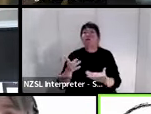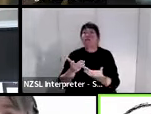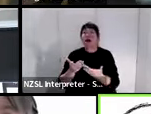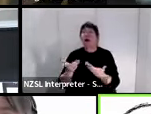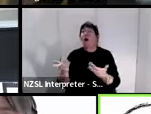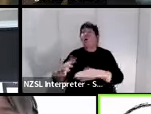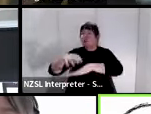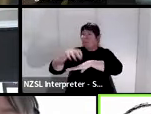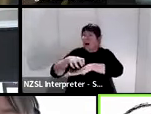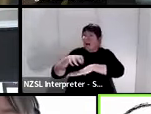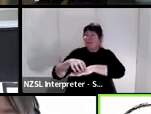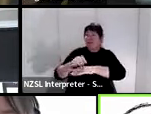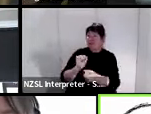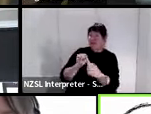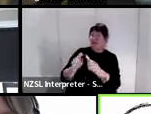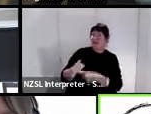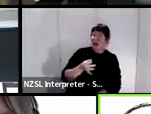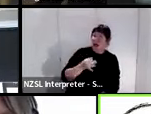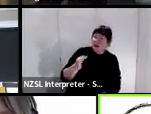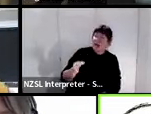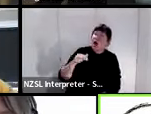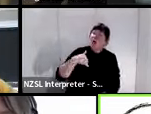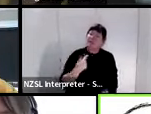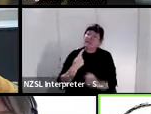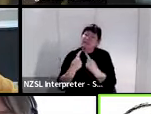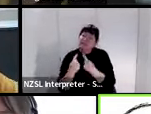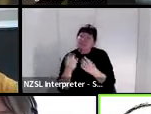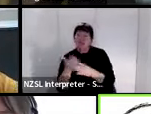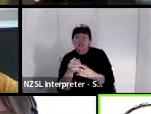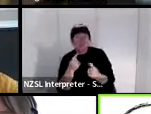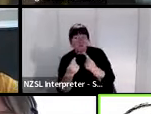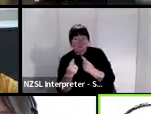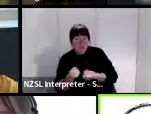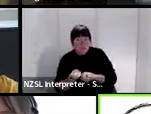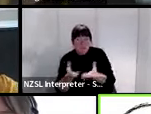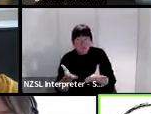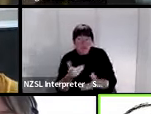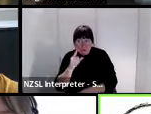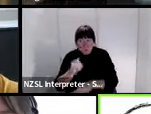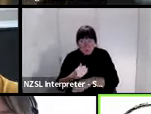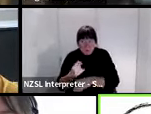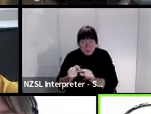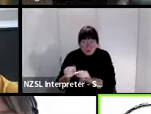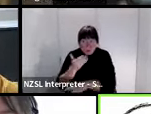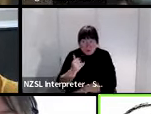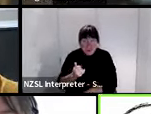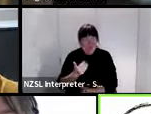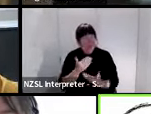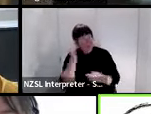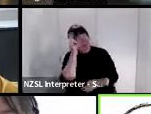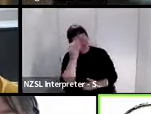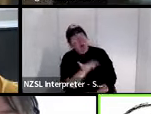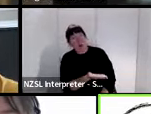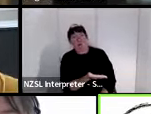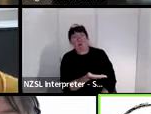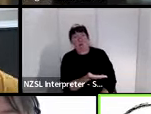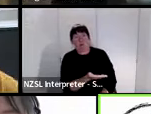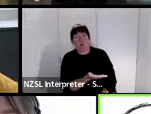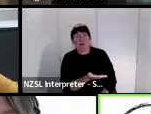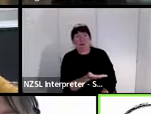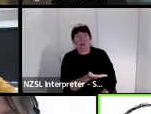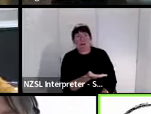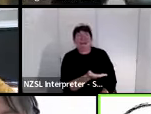department. You just have to literally email them and say, hey, we need some accessible formats, and da da da da da. So that, again,